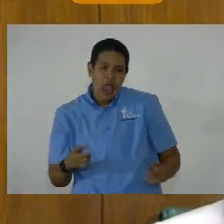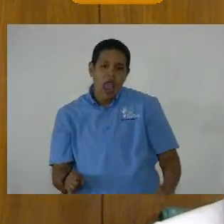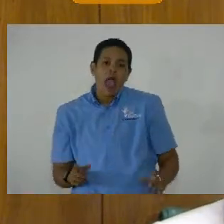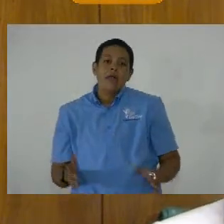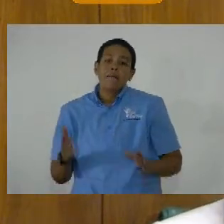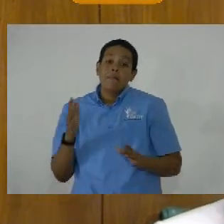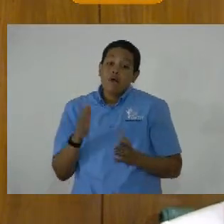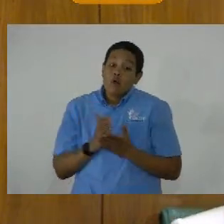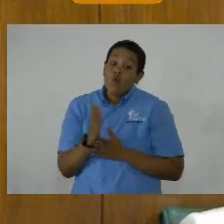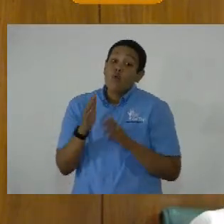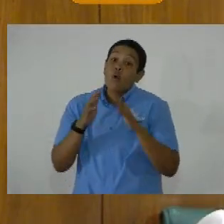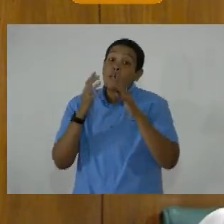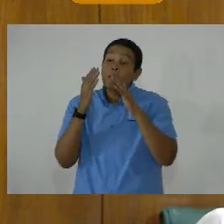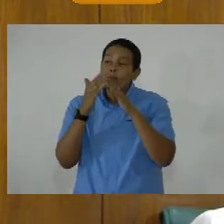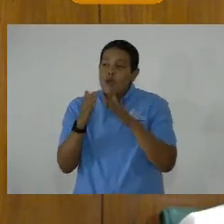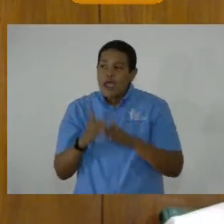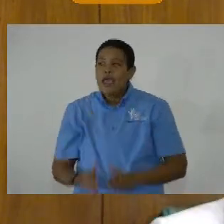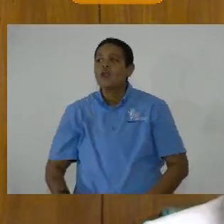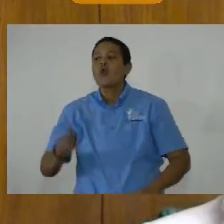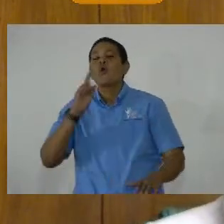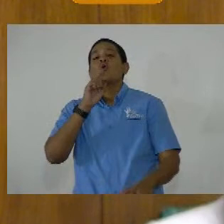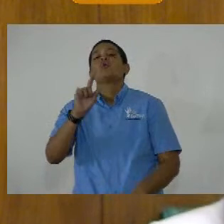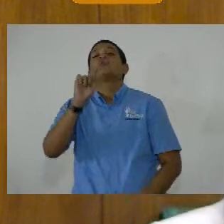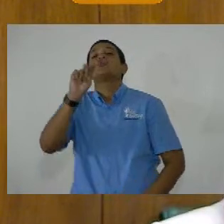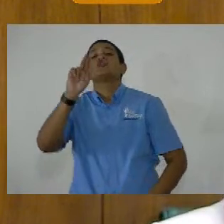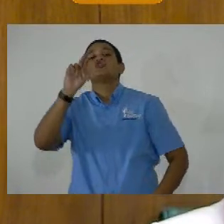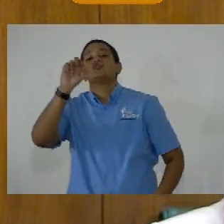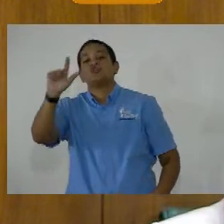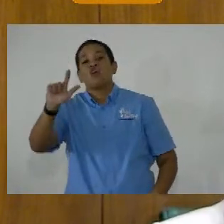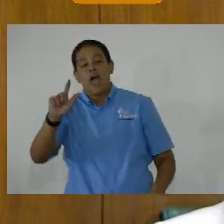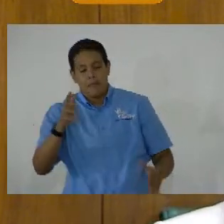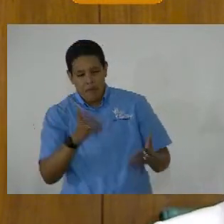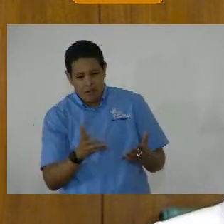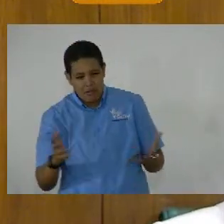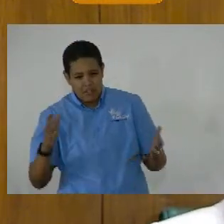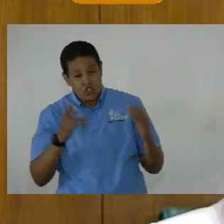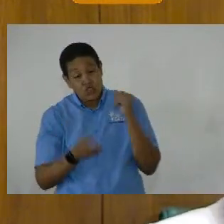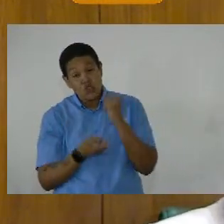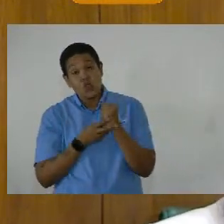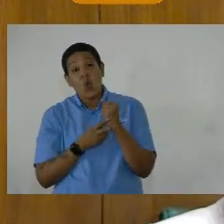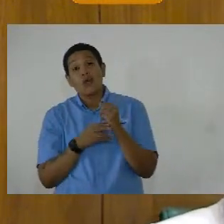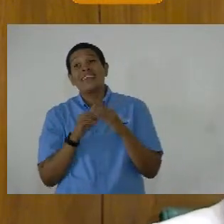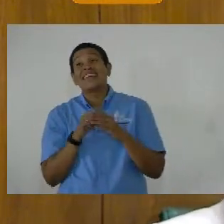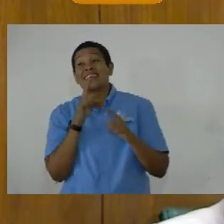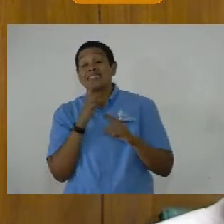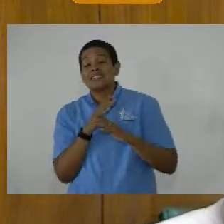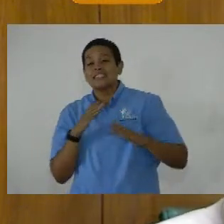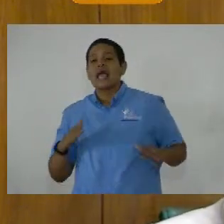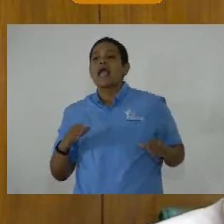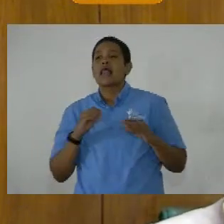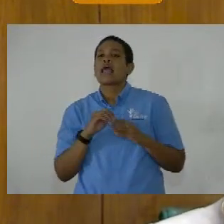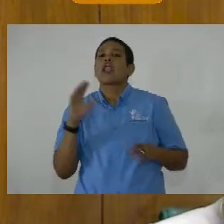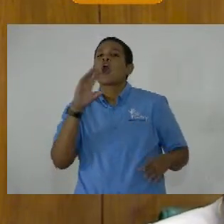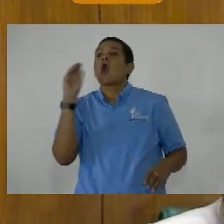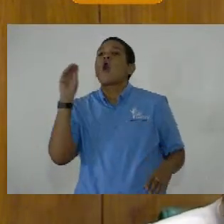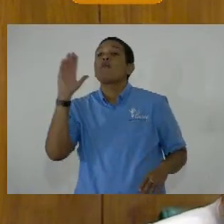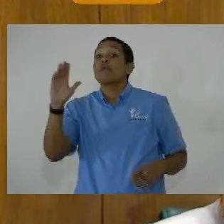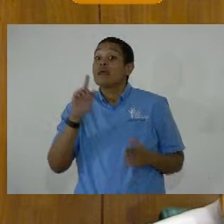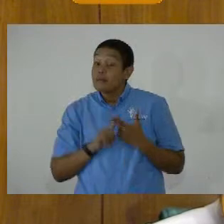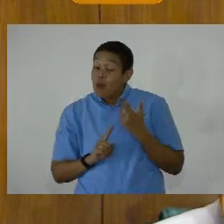by breaking down tribal knowledge stored in silos in companies